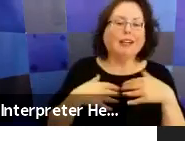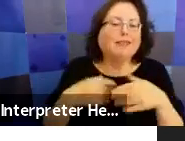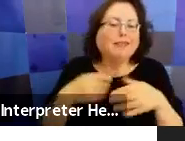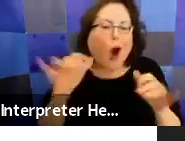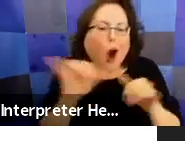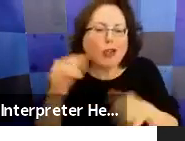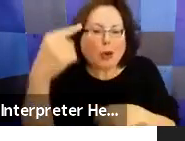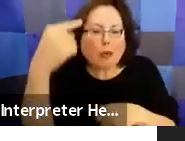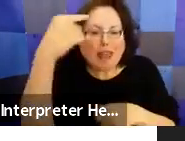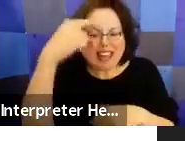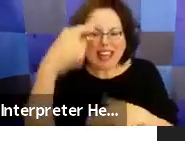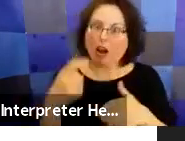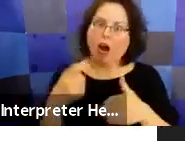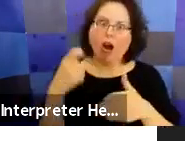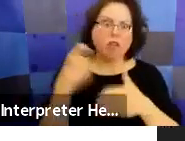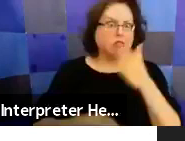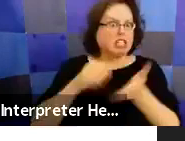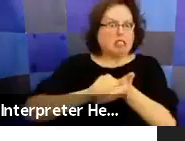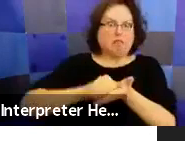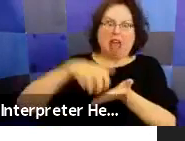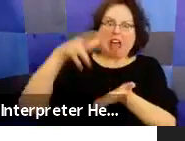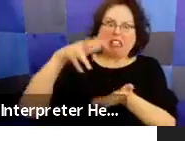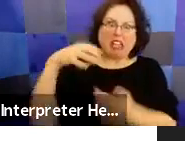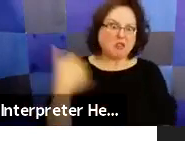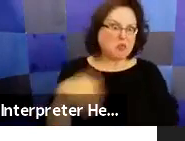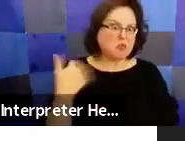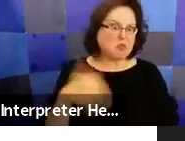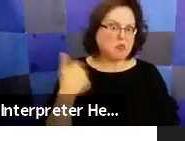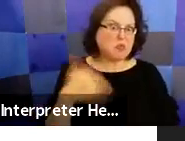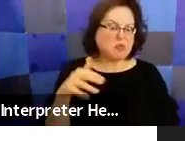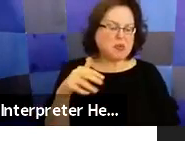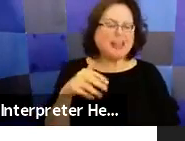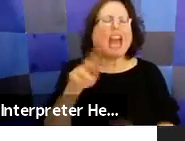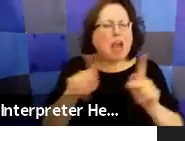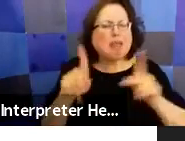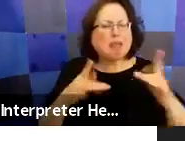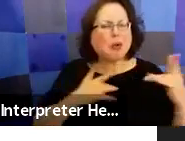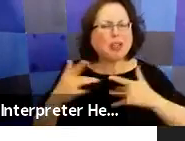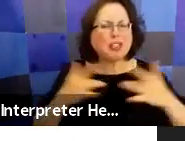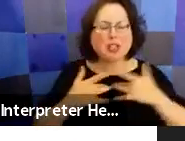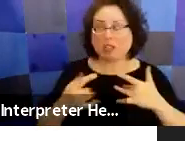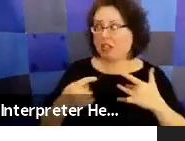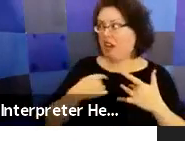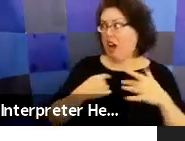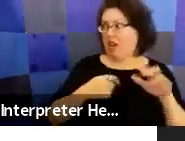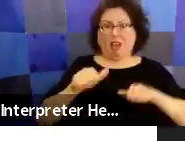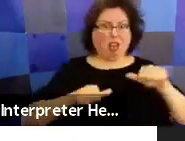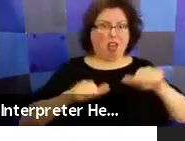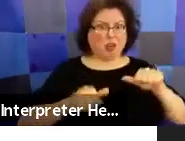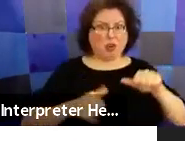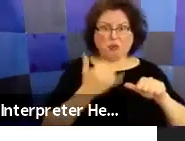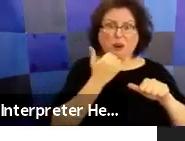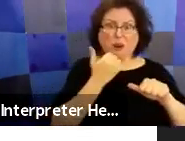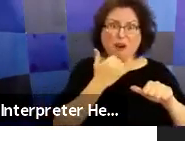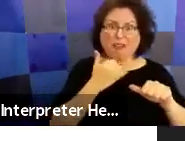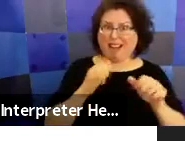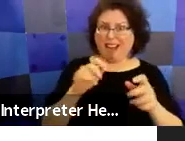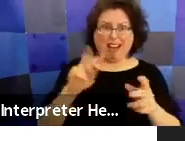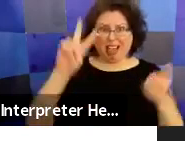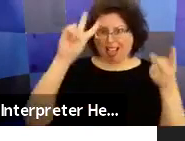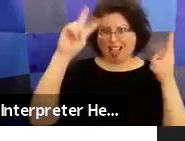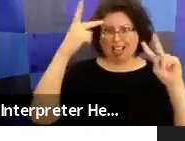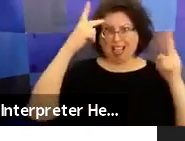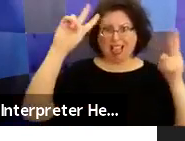prohibitive, right? And also I think just people are worried they're gonna get it wrong, or they misinterpret